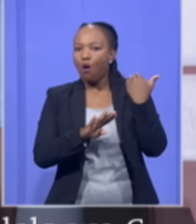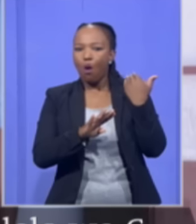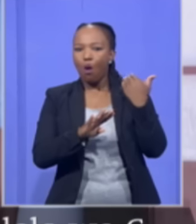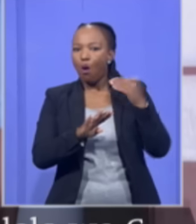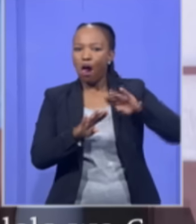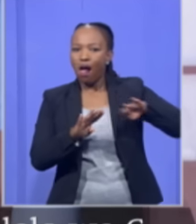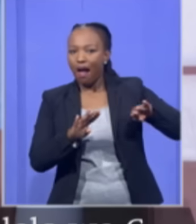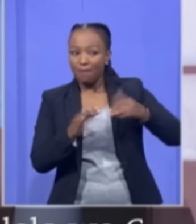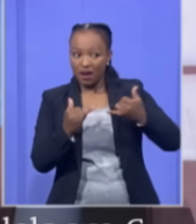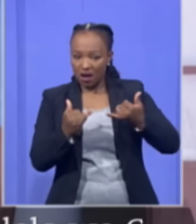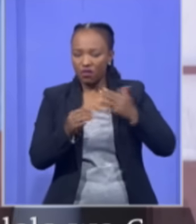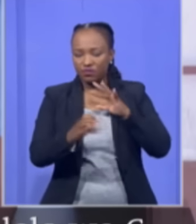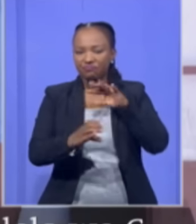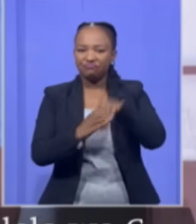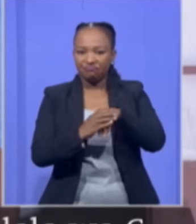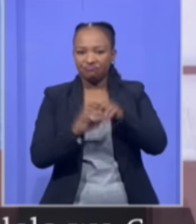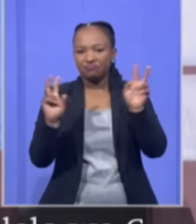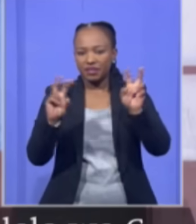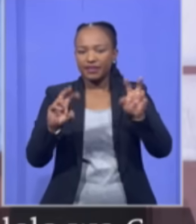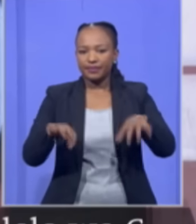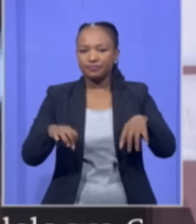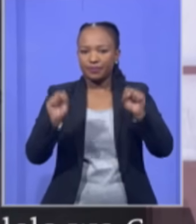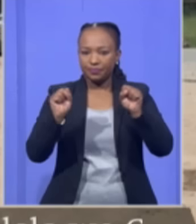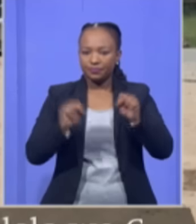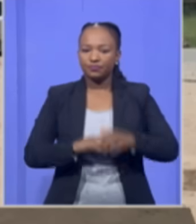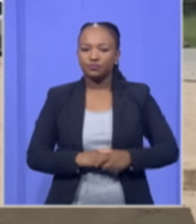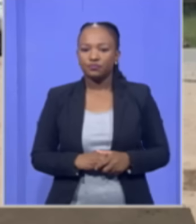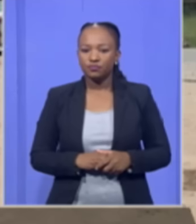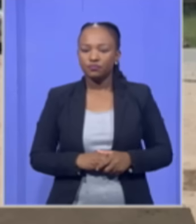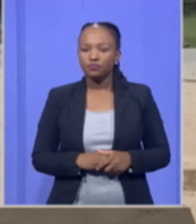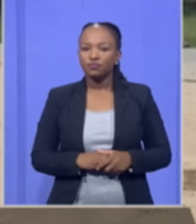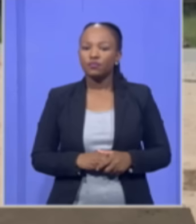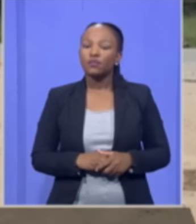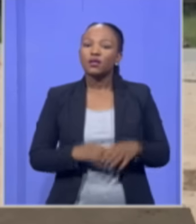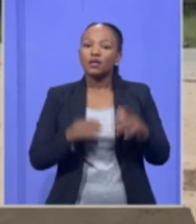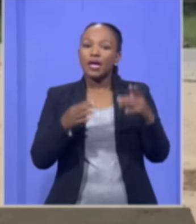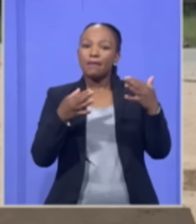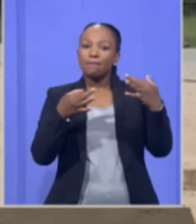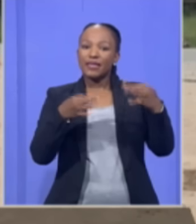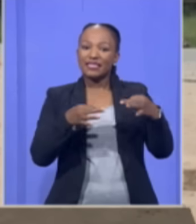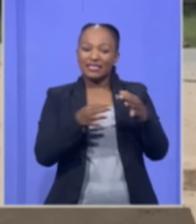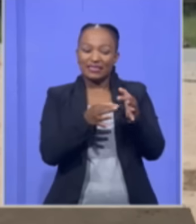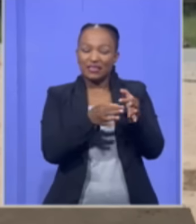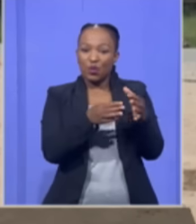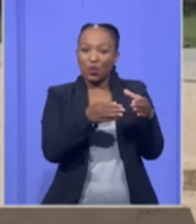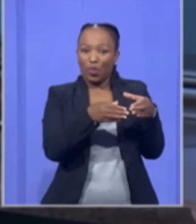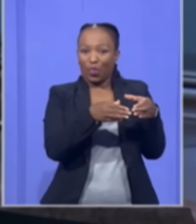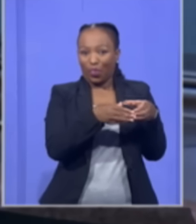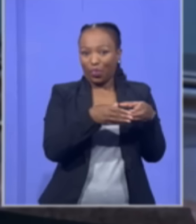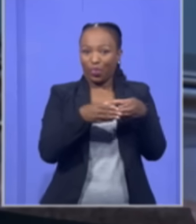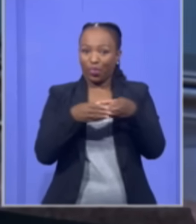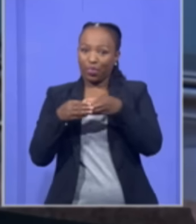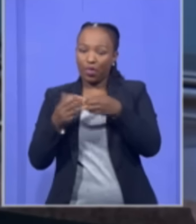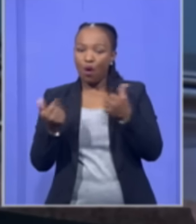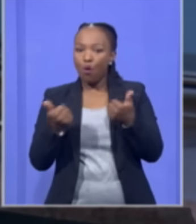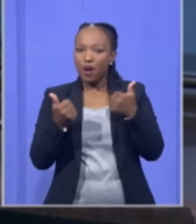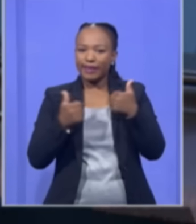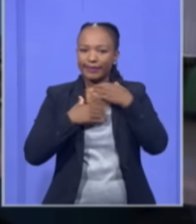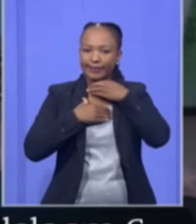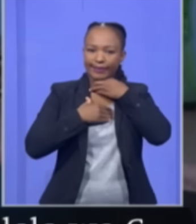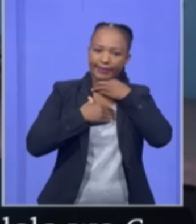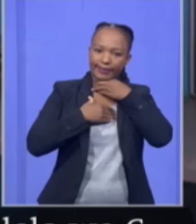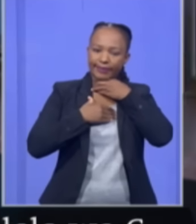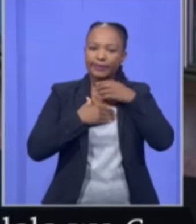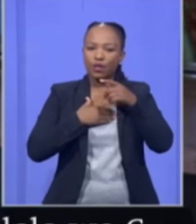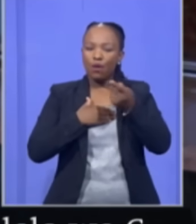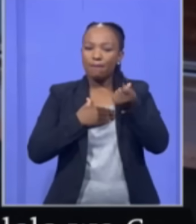exempted. Ditaba di sa le mothating ona jalo ka ha dikgwebo tse nyane di sentse di hula ka thata ka lebaka la ho phahama ha ditheko